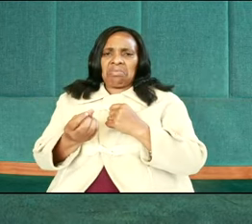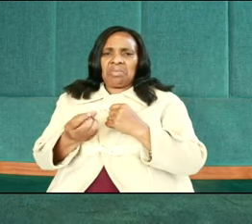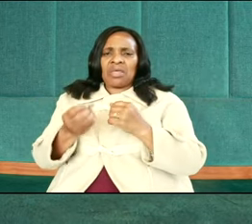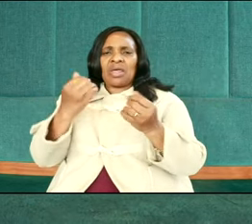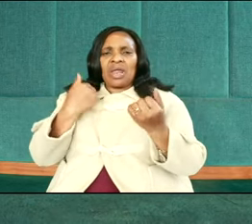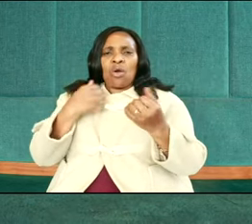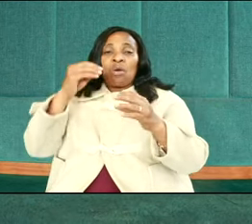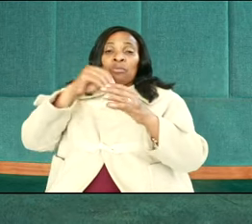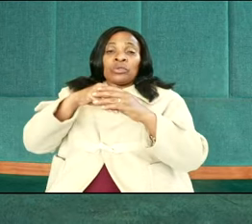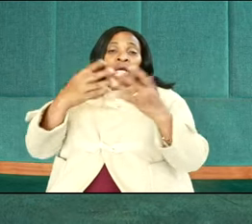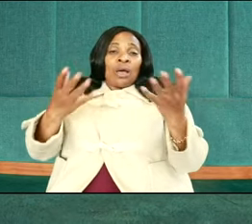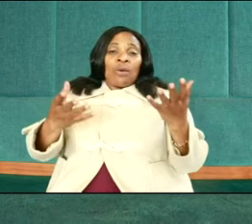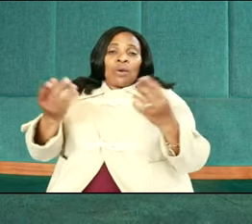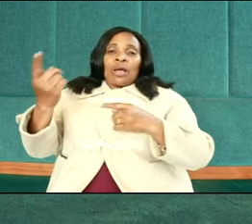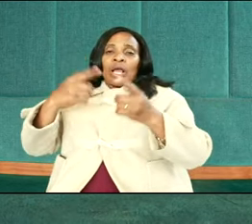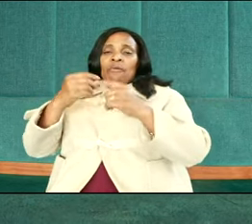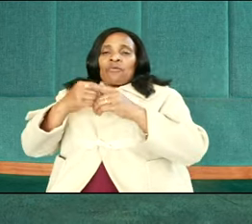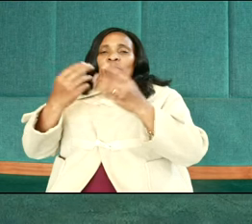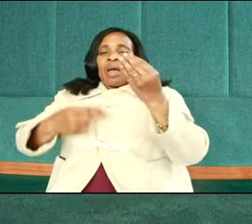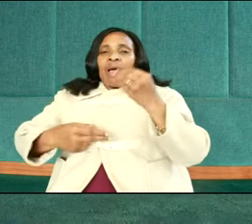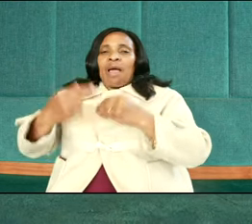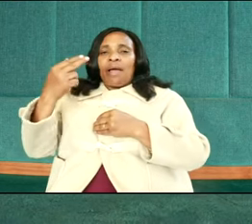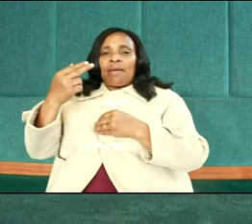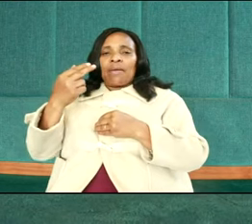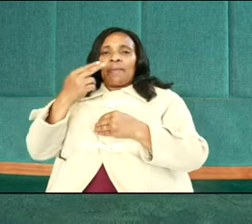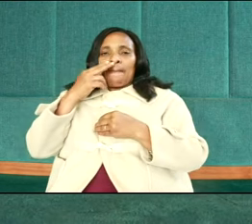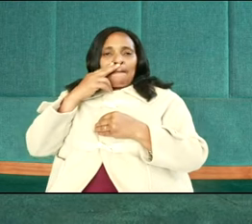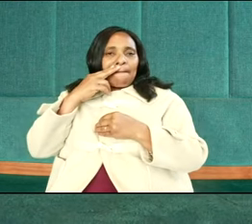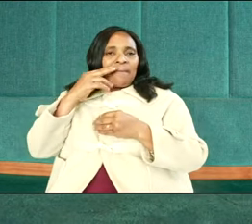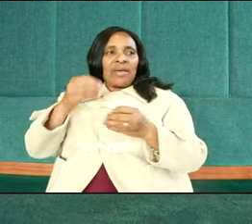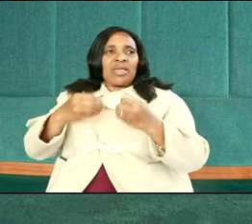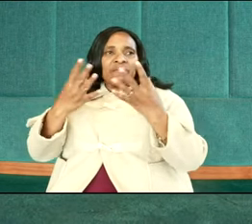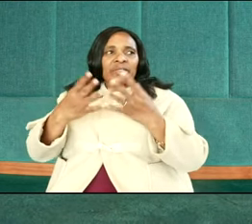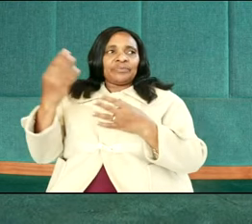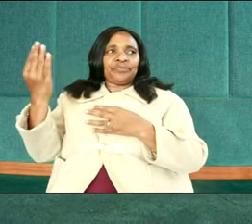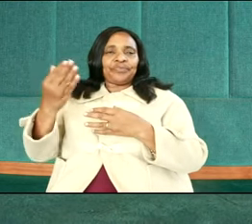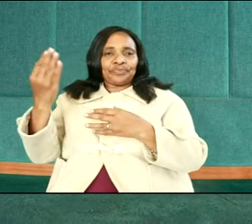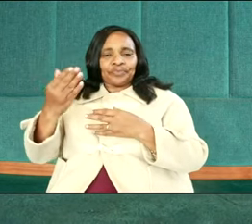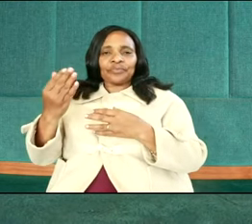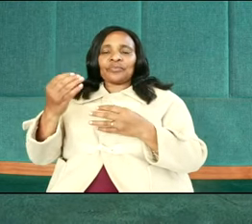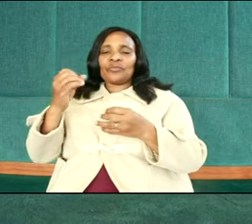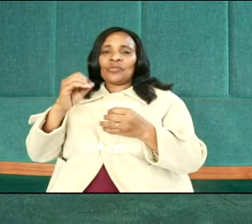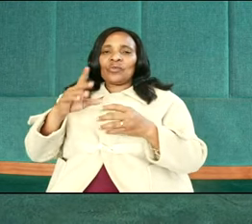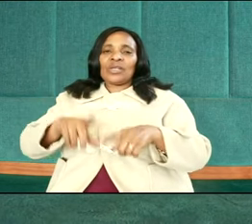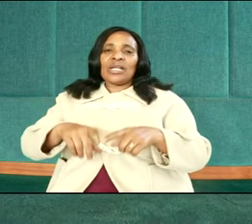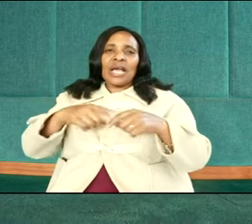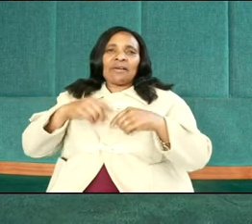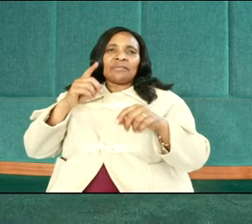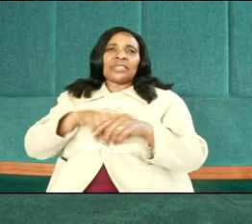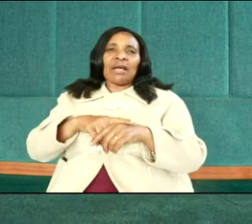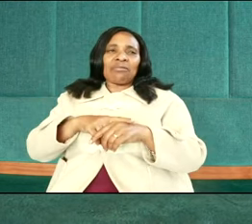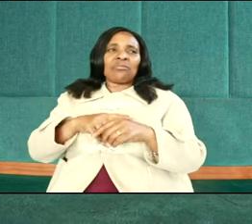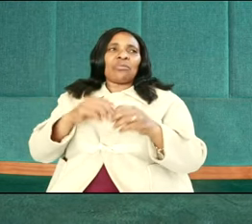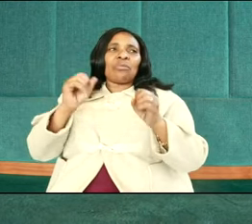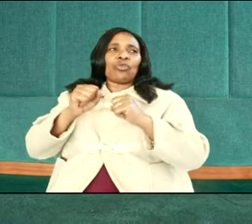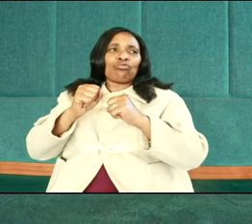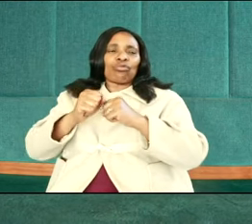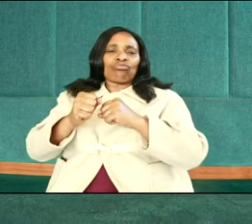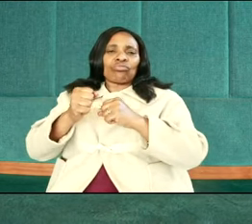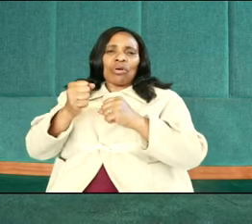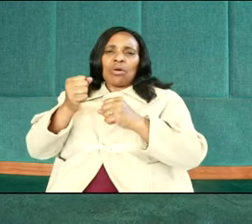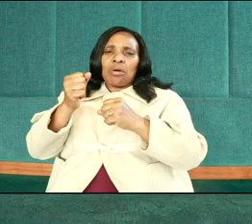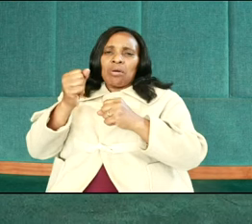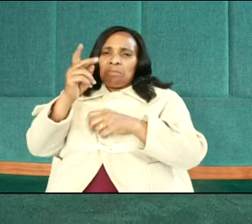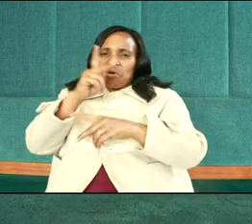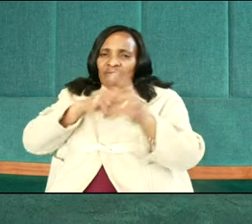as you've put it, you know, he has just come from a high, you know, he has given the speech of a lifetime, he has slain the prophets of Baal,